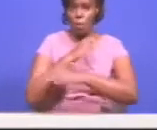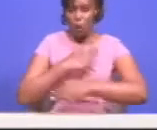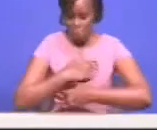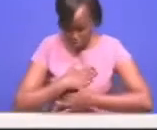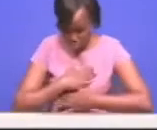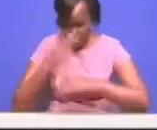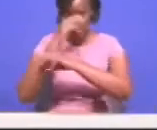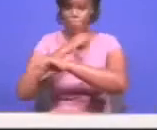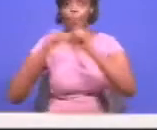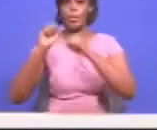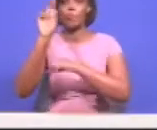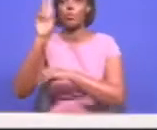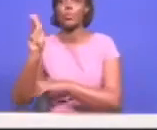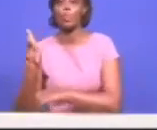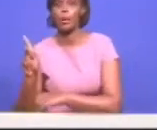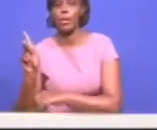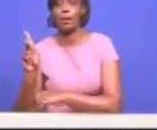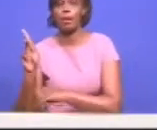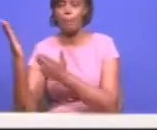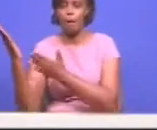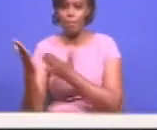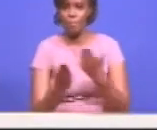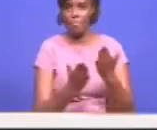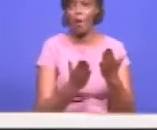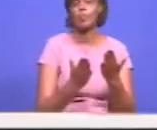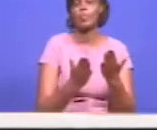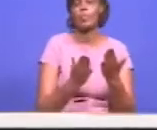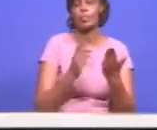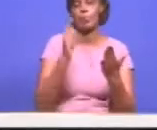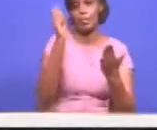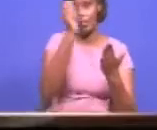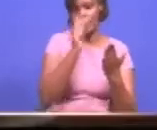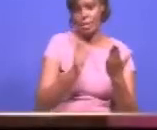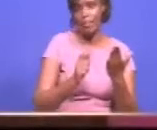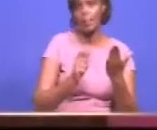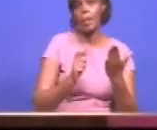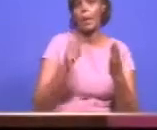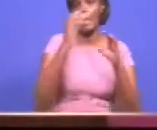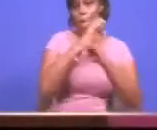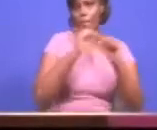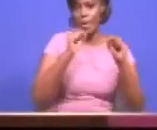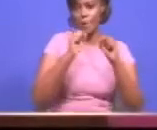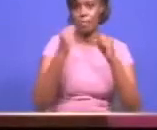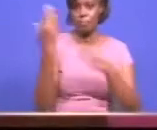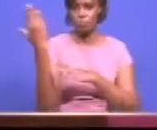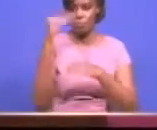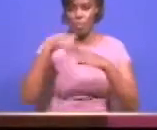President of the Republic of Kenya and Commander-in-Chief of the Kenya Defense Forces, to address our Parliament.